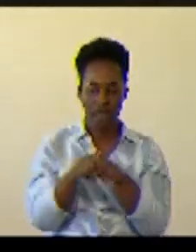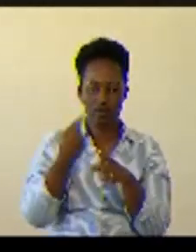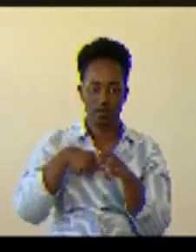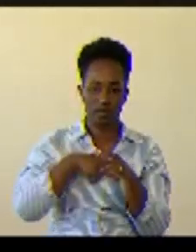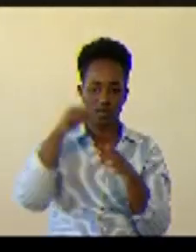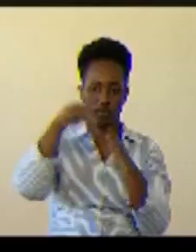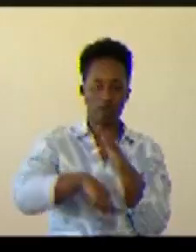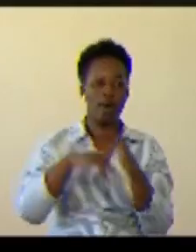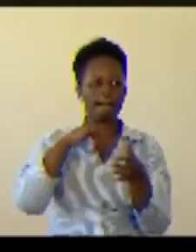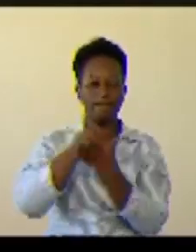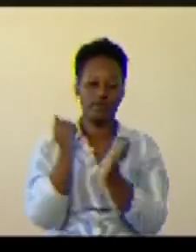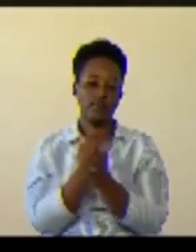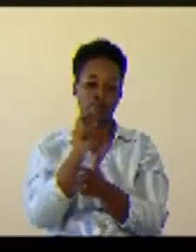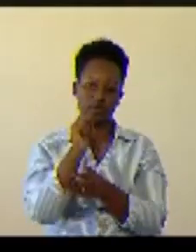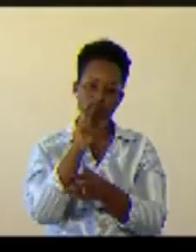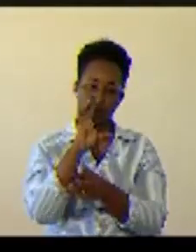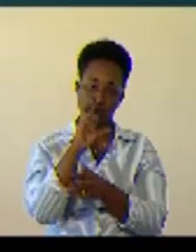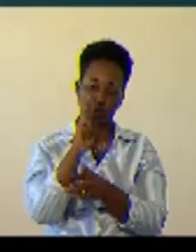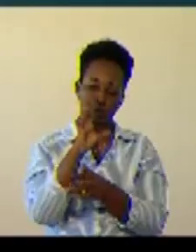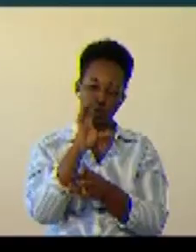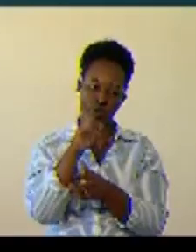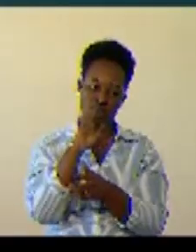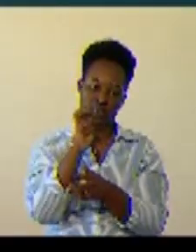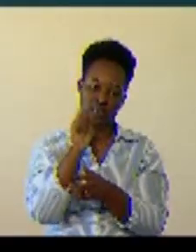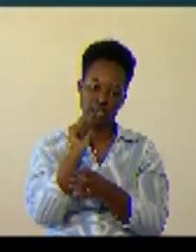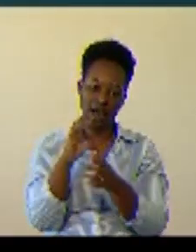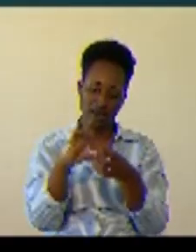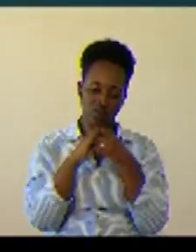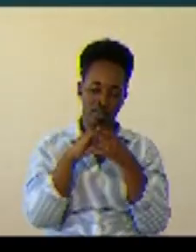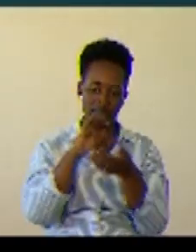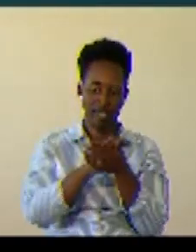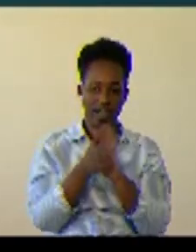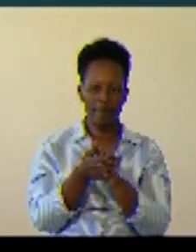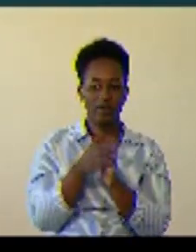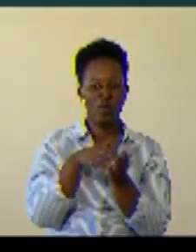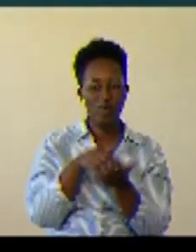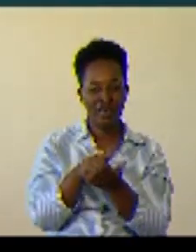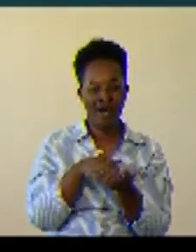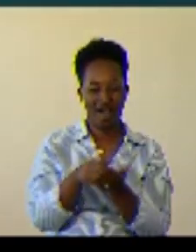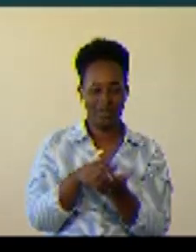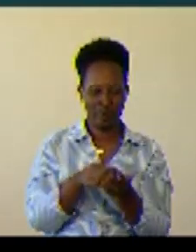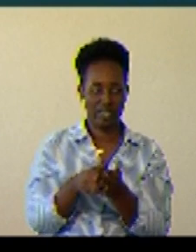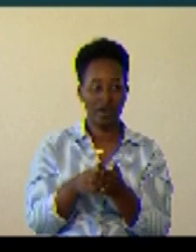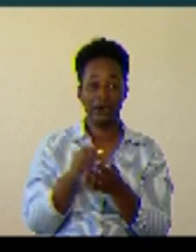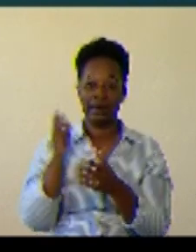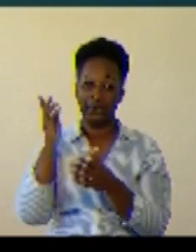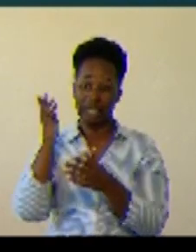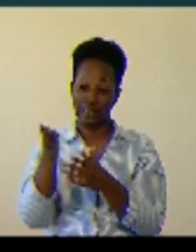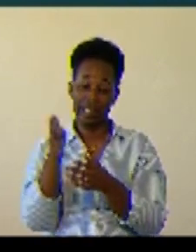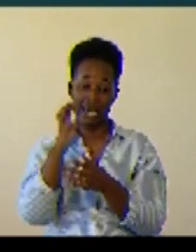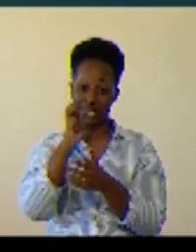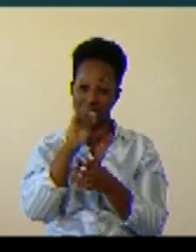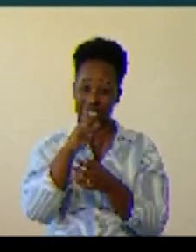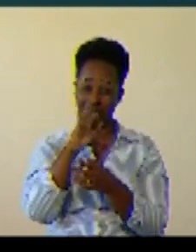because nuclear attraction is becoming weaker and weaker. So the electronegativity is not included. And because of